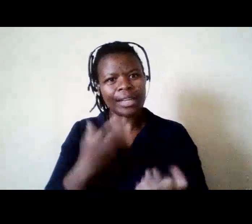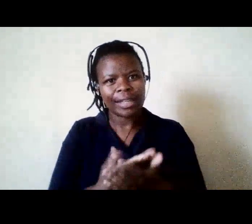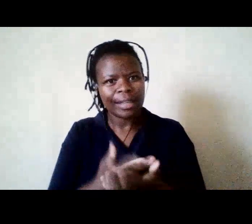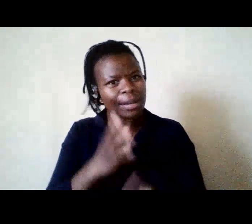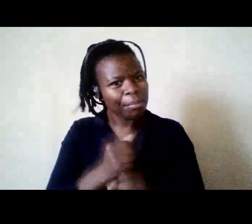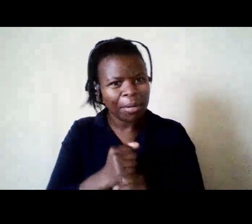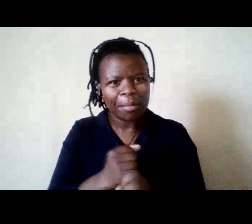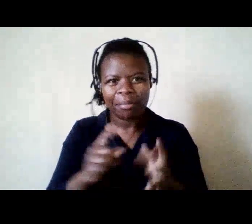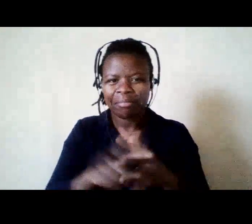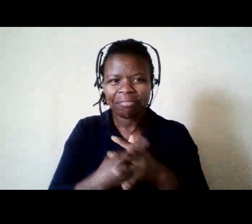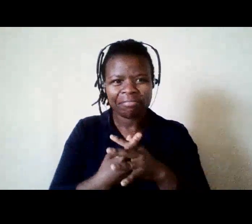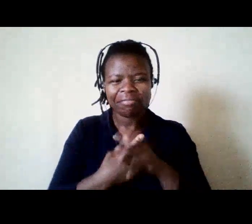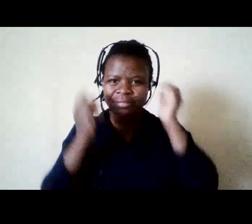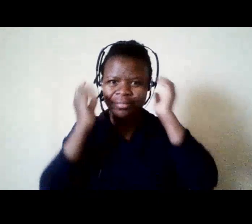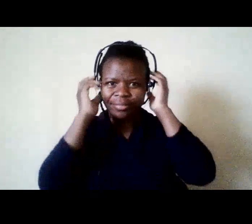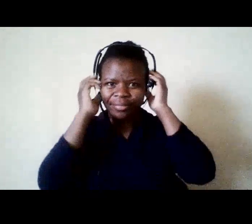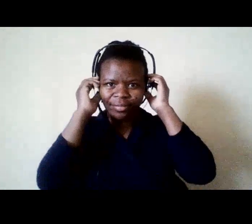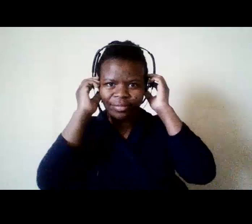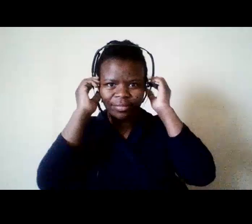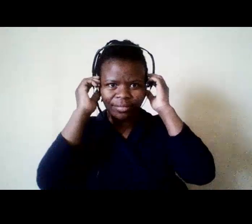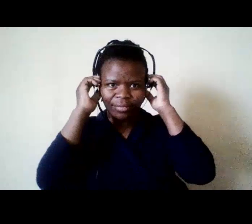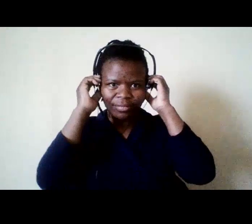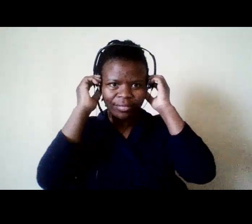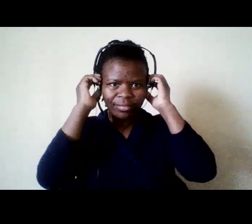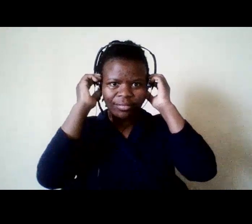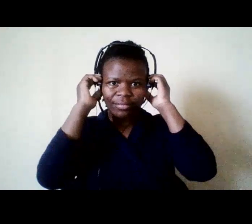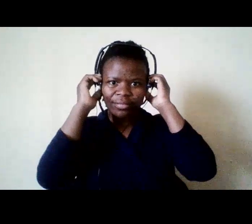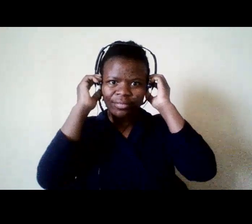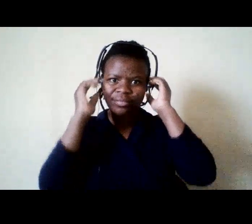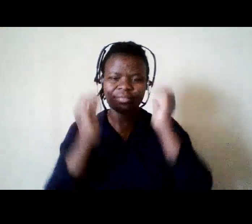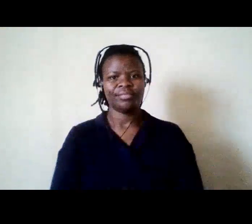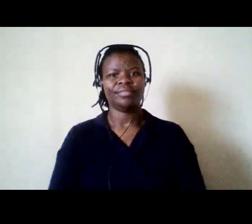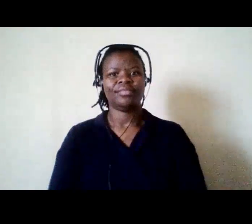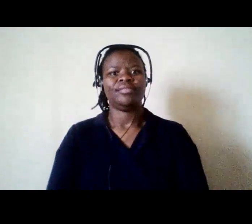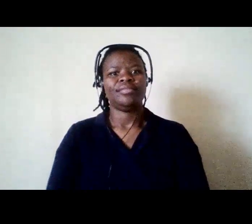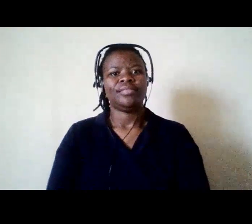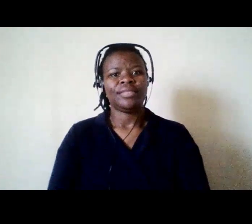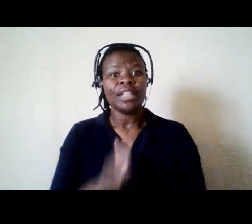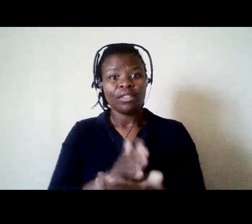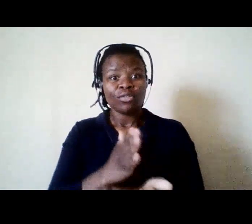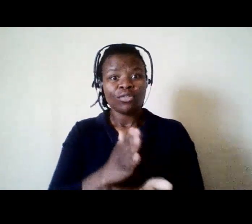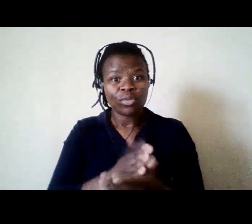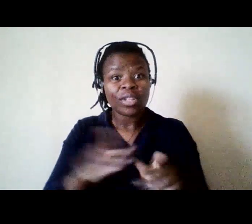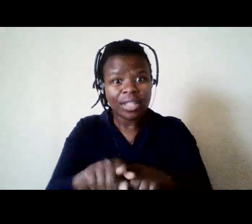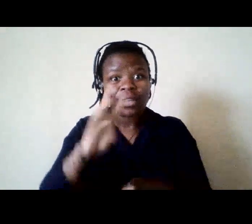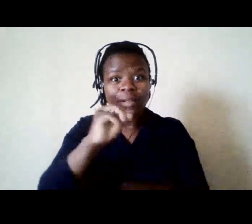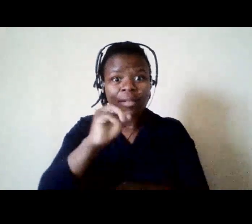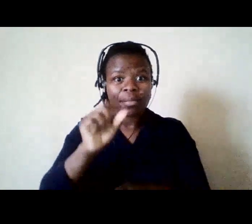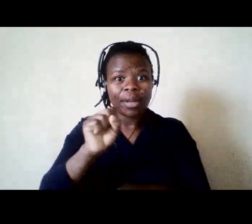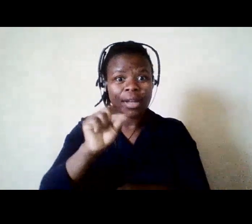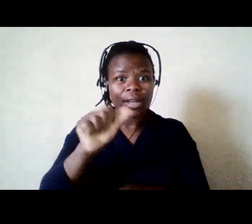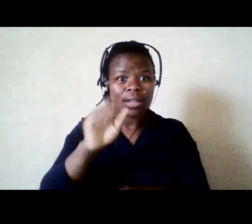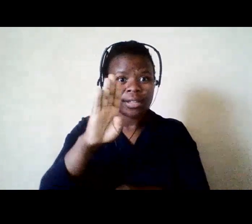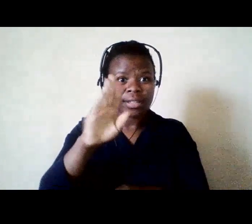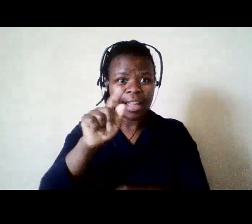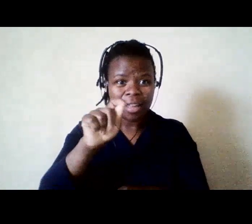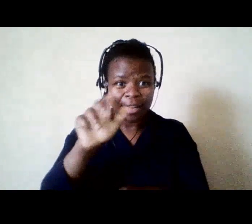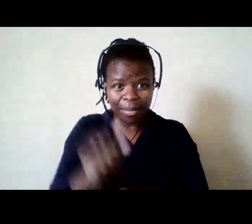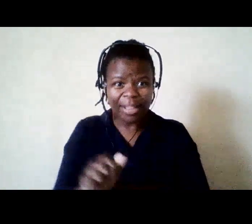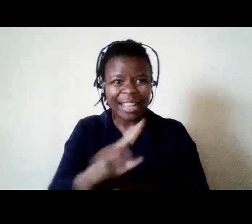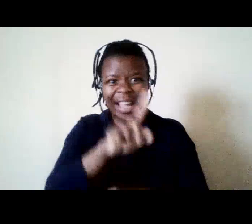He's clever. He's clever, yes, Alice. She's not the only one. And Masabata asked the same question. This is what you guys are supposed to